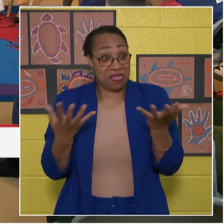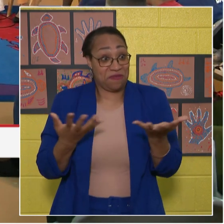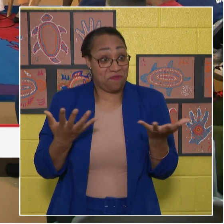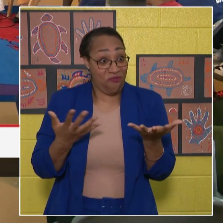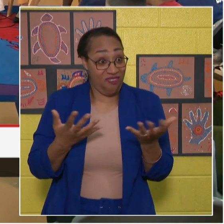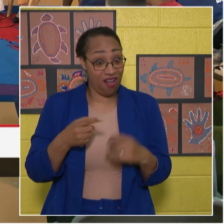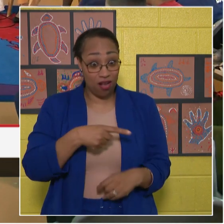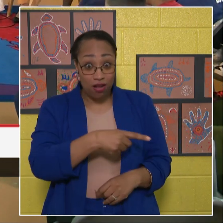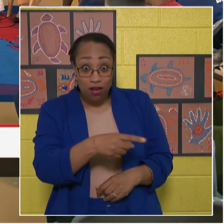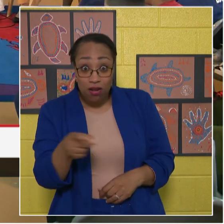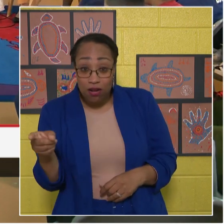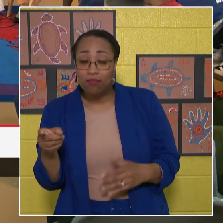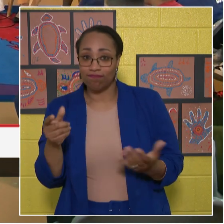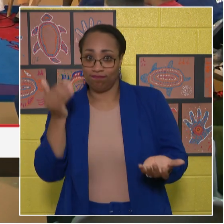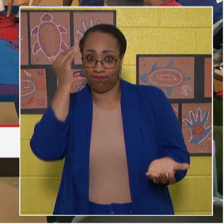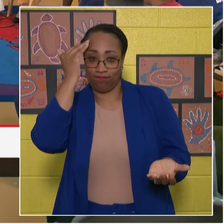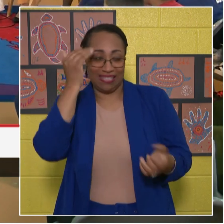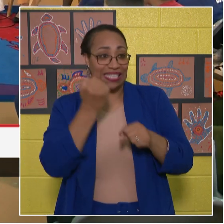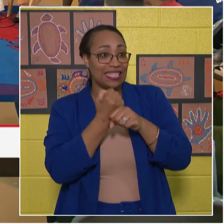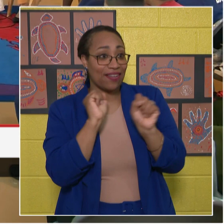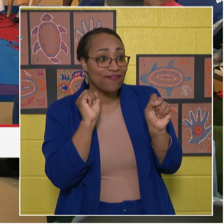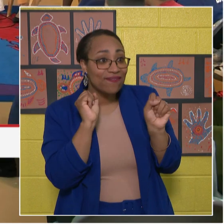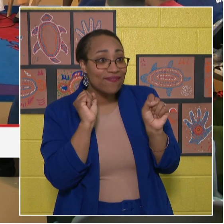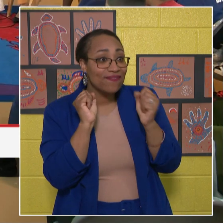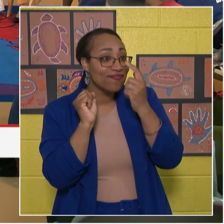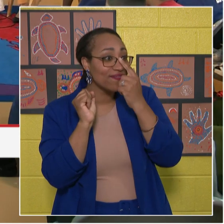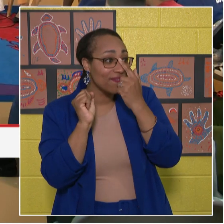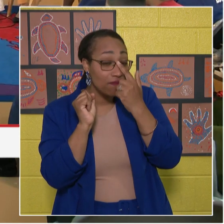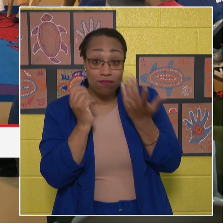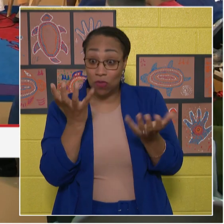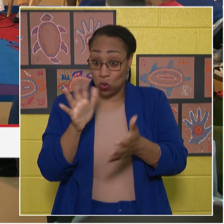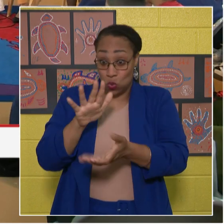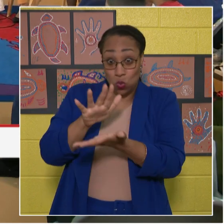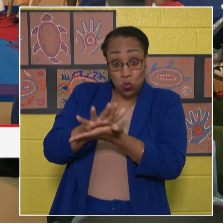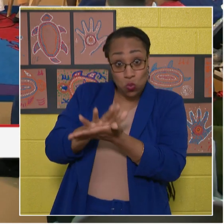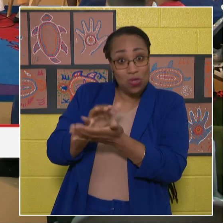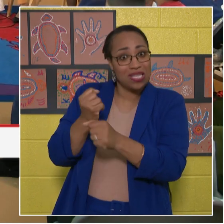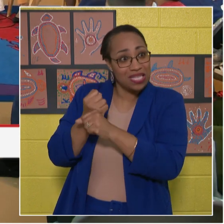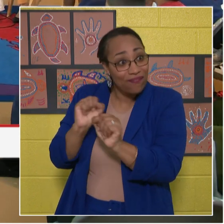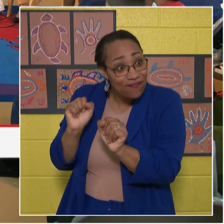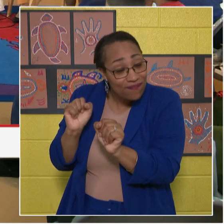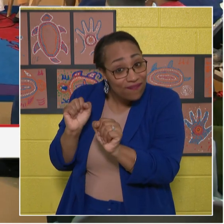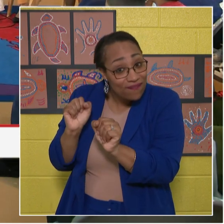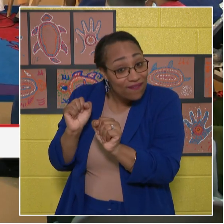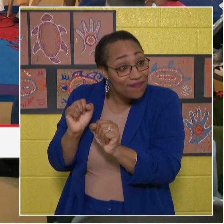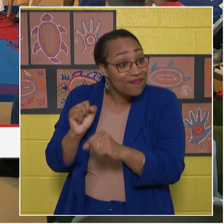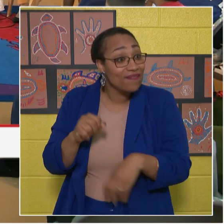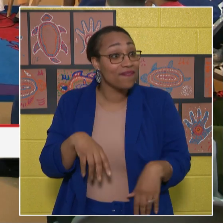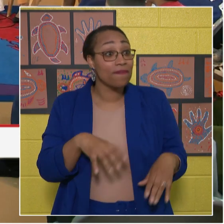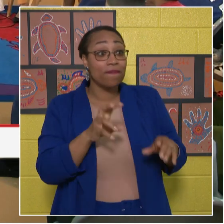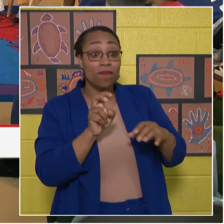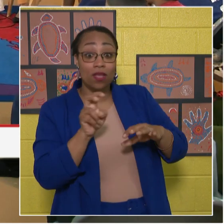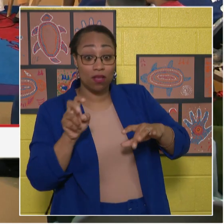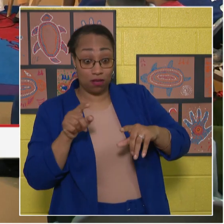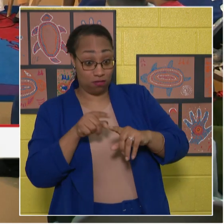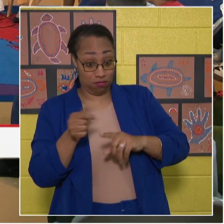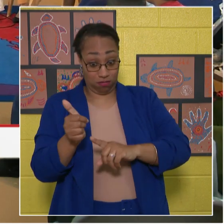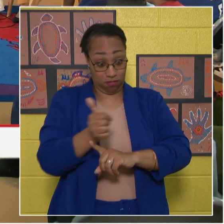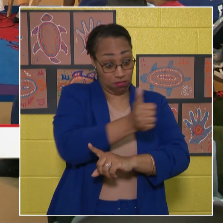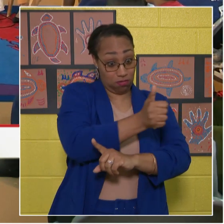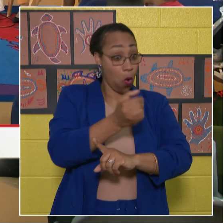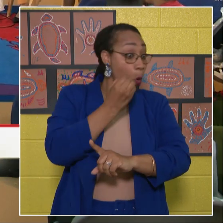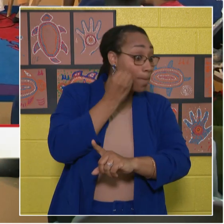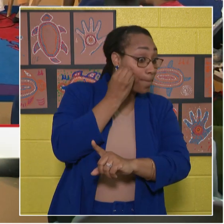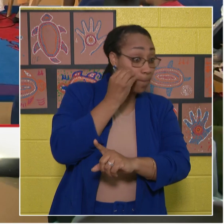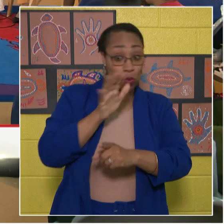at school, on the way to school, that you're safe at home. We have to make sure that your